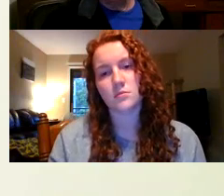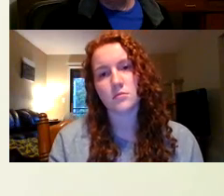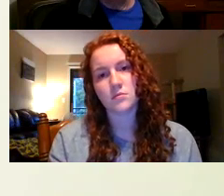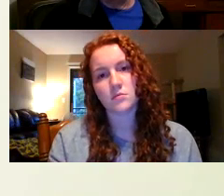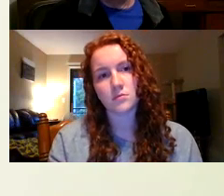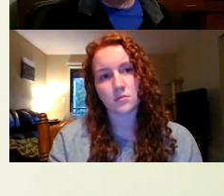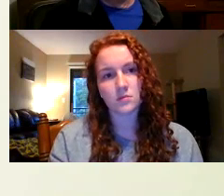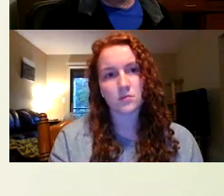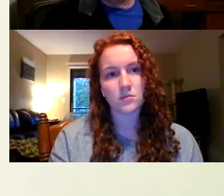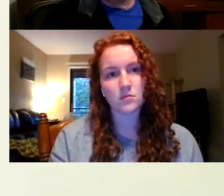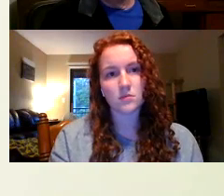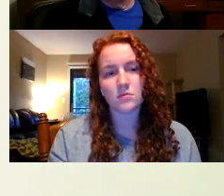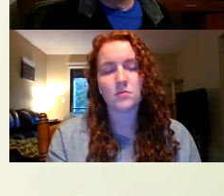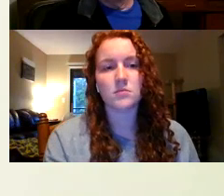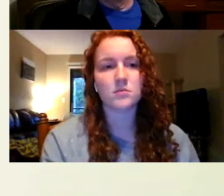during also this